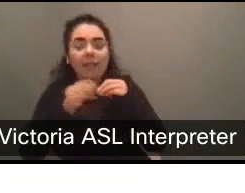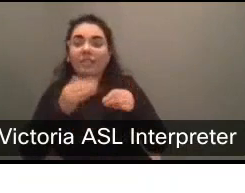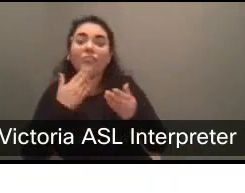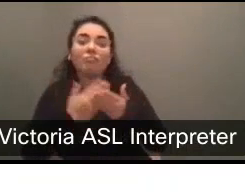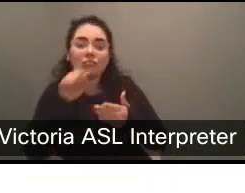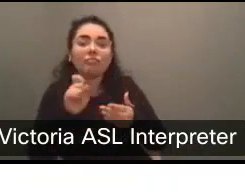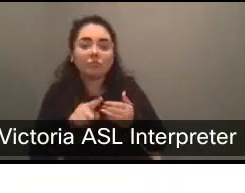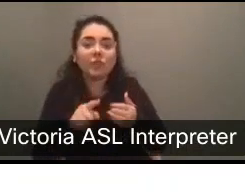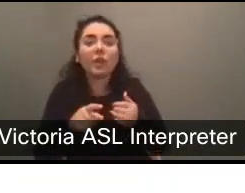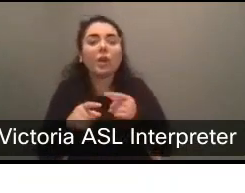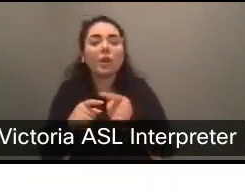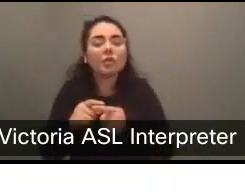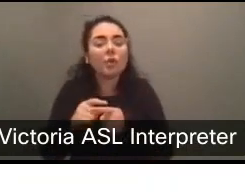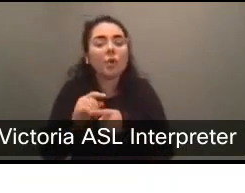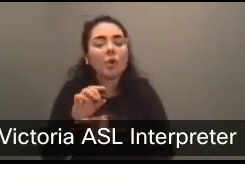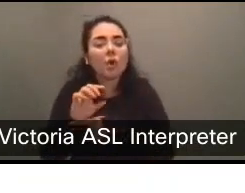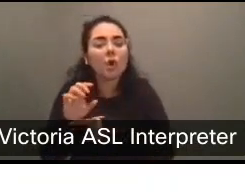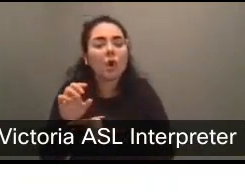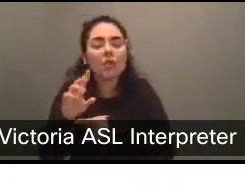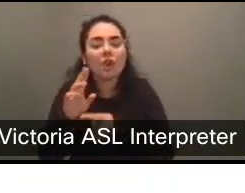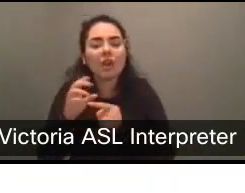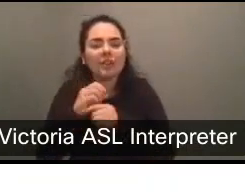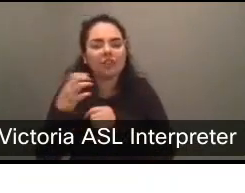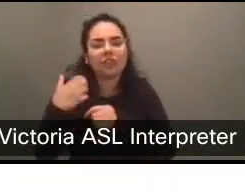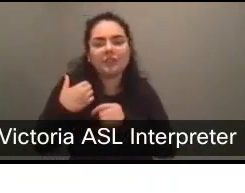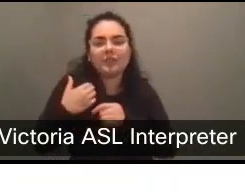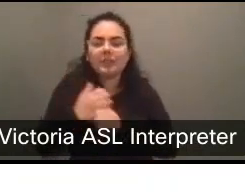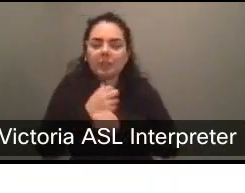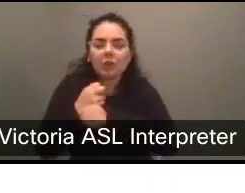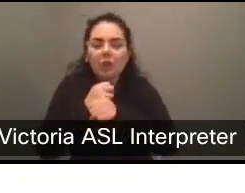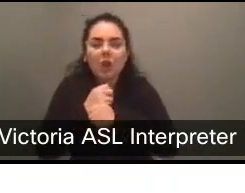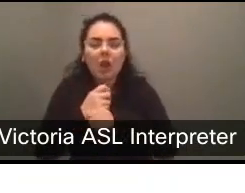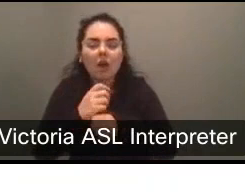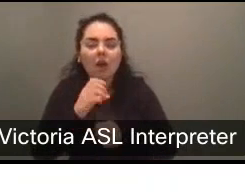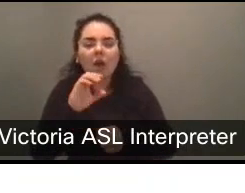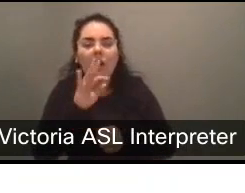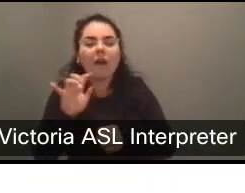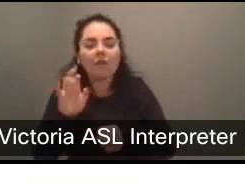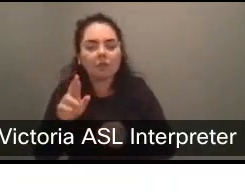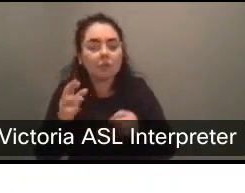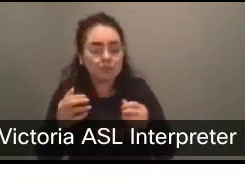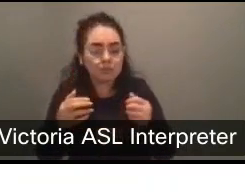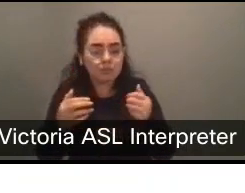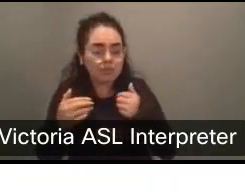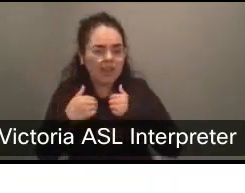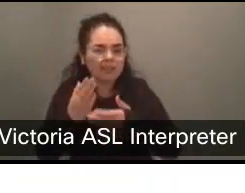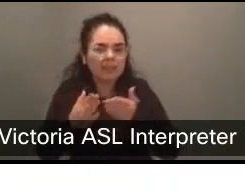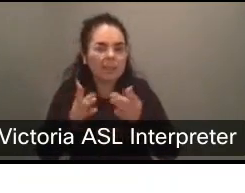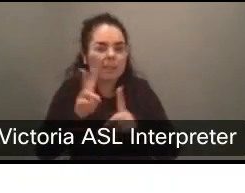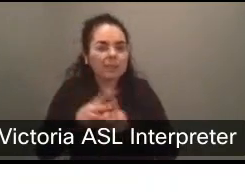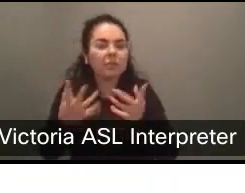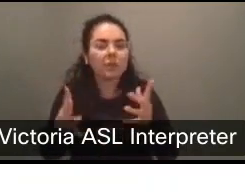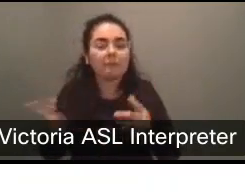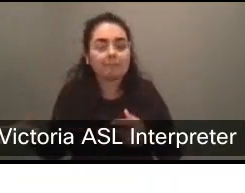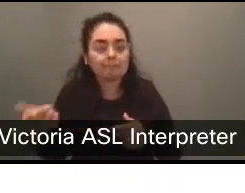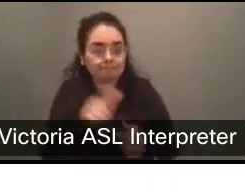So Shoma, actually our chief security officer, we have some applications already in play. You want to speak to that, Shoma? Sure. So